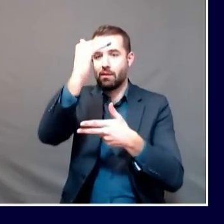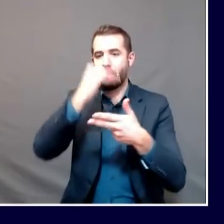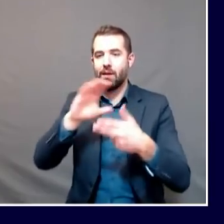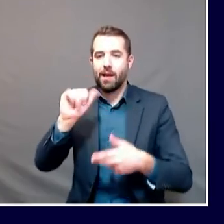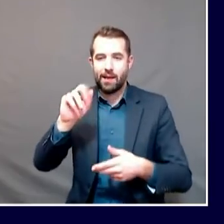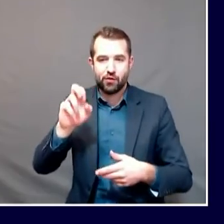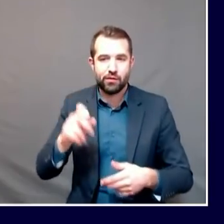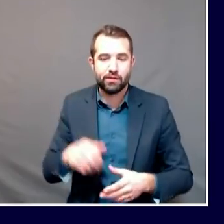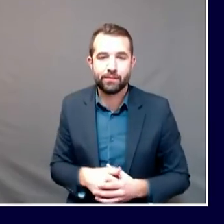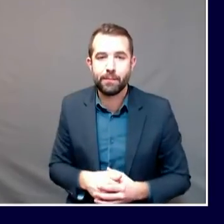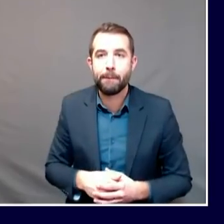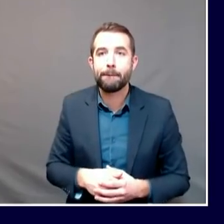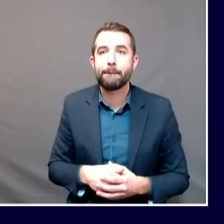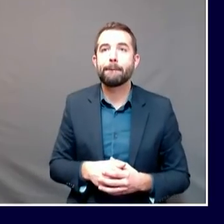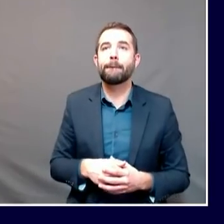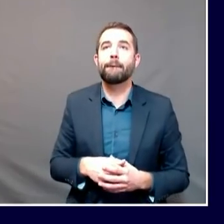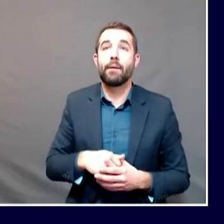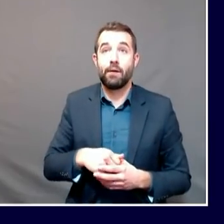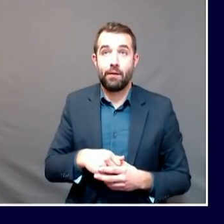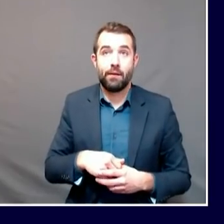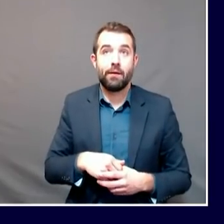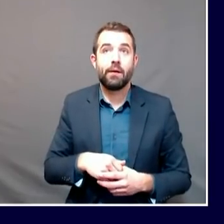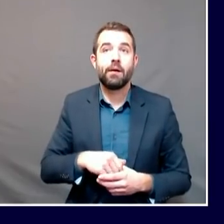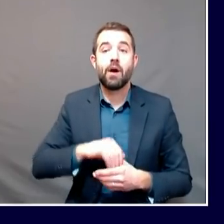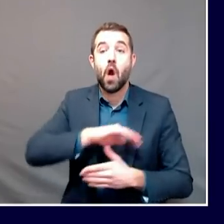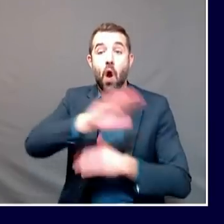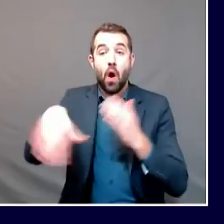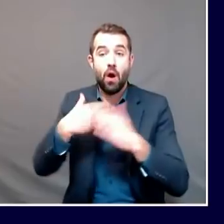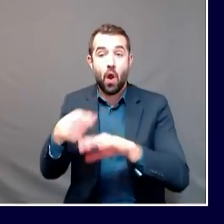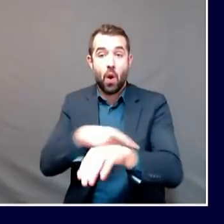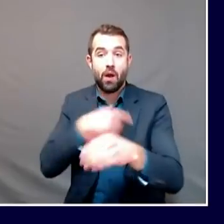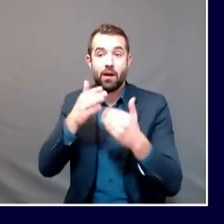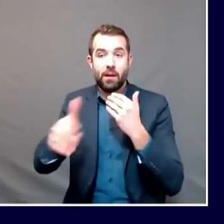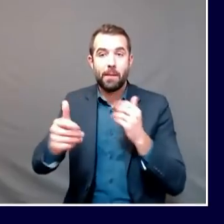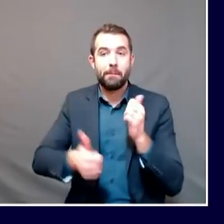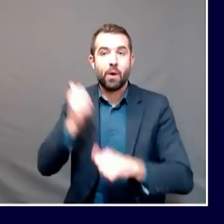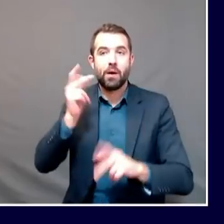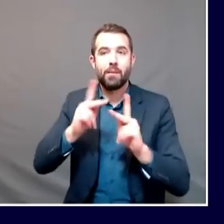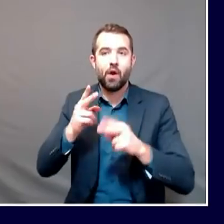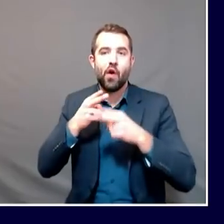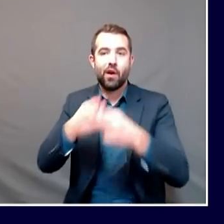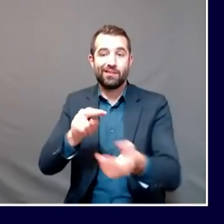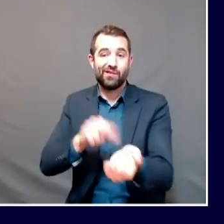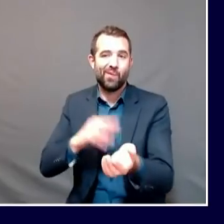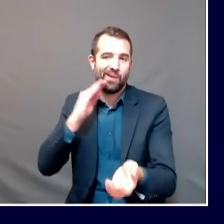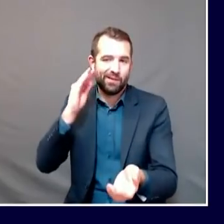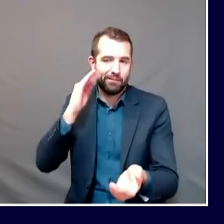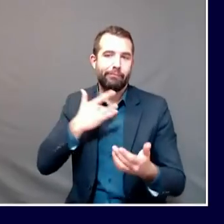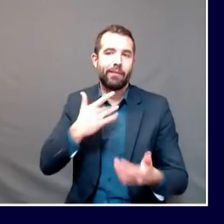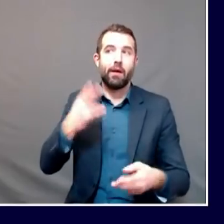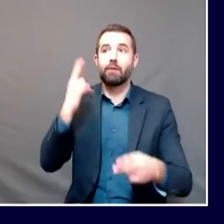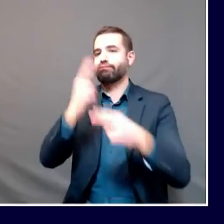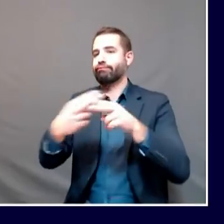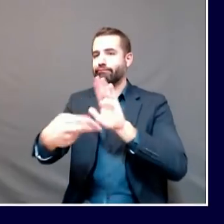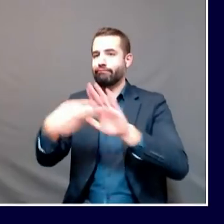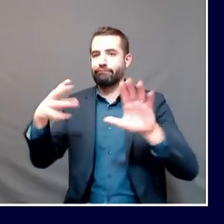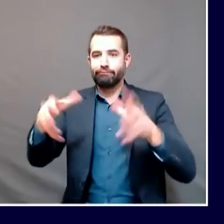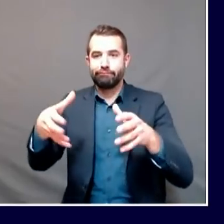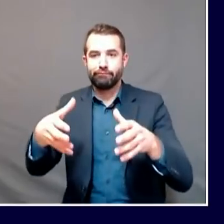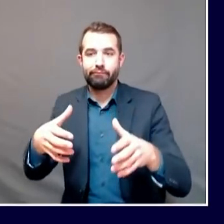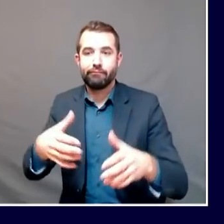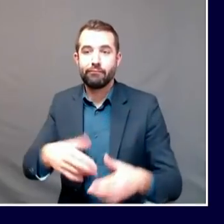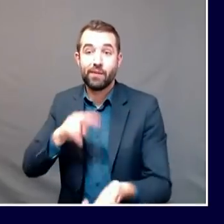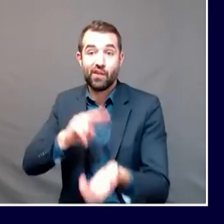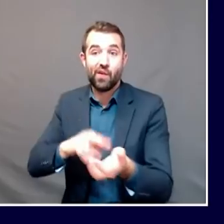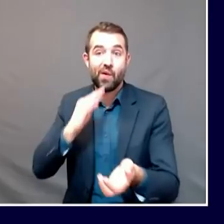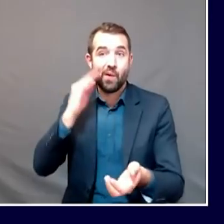for all of long-term care is nursing home. But within both of those terms, there are degrees of intensity